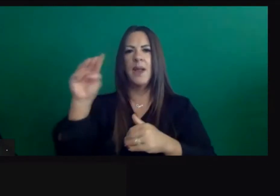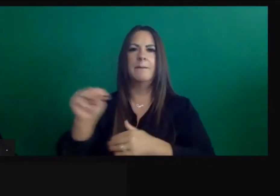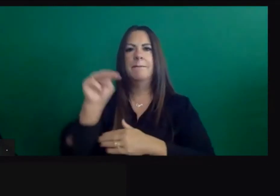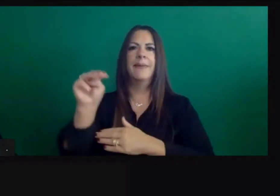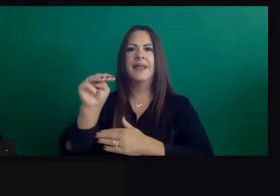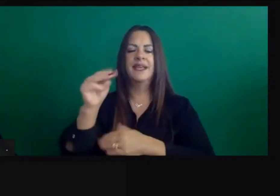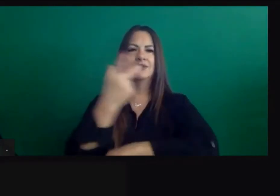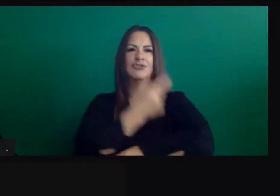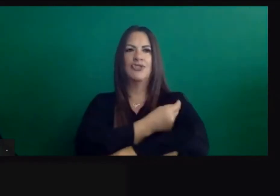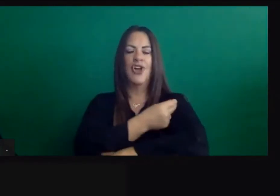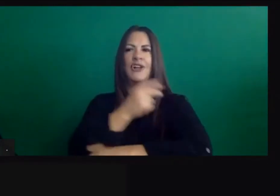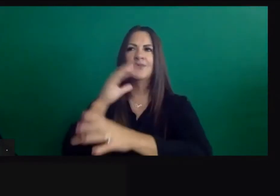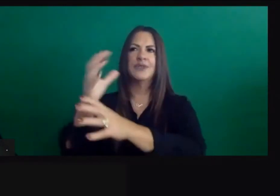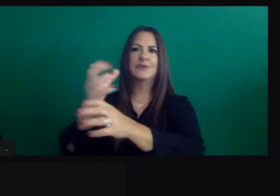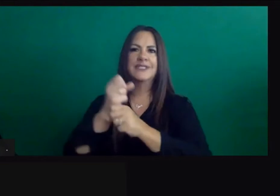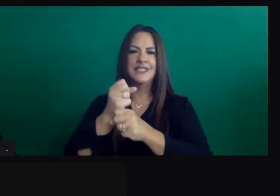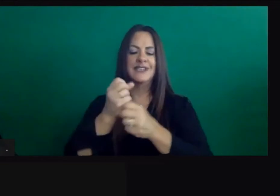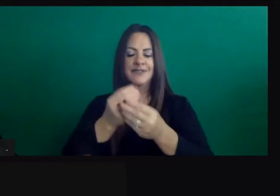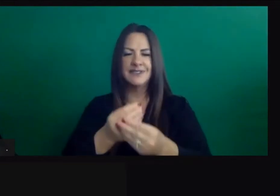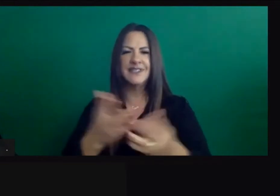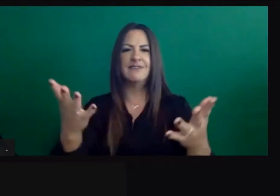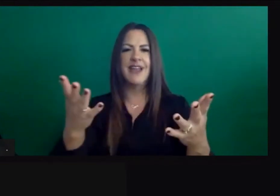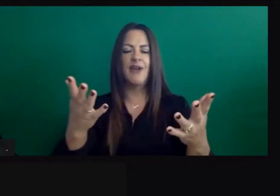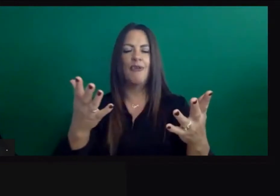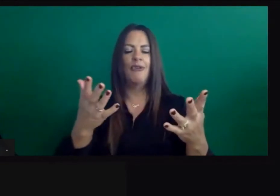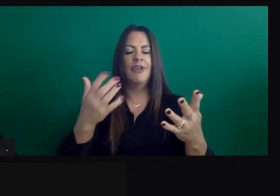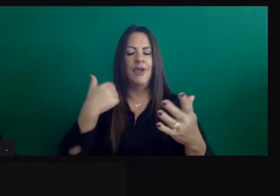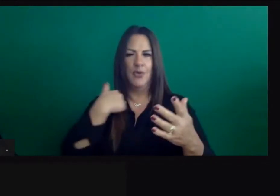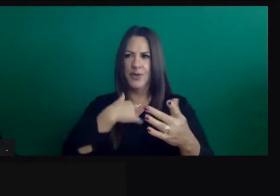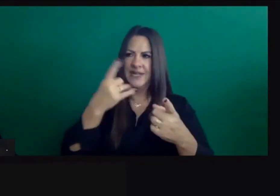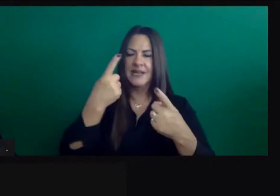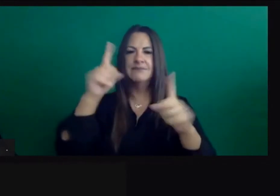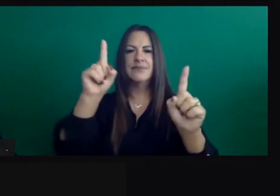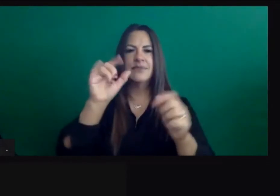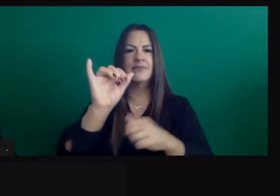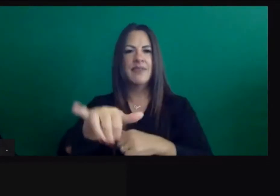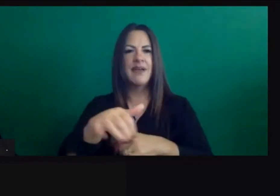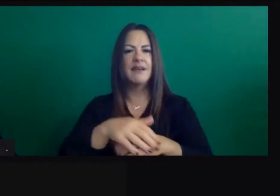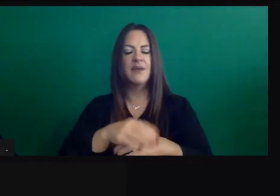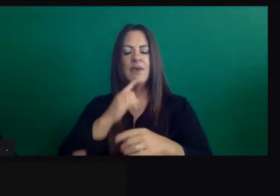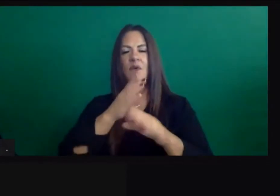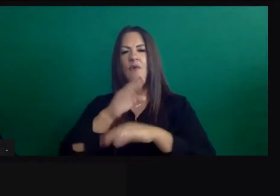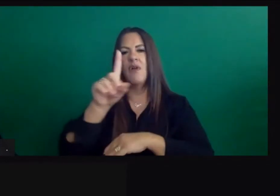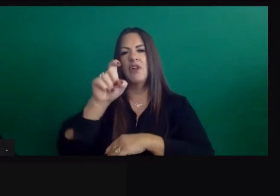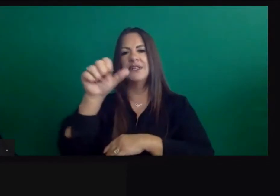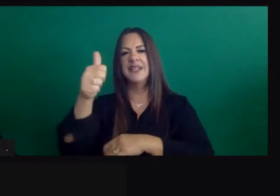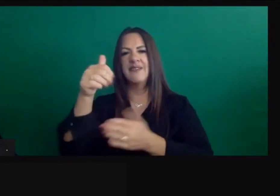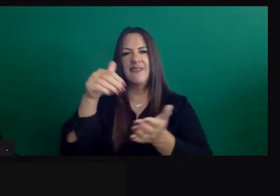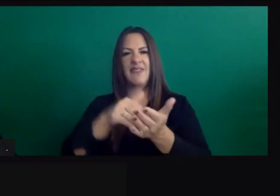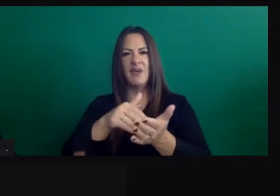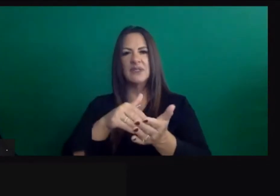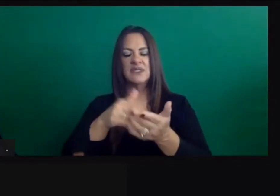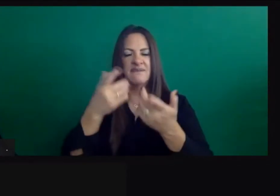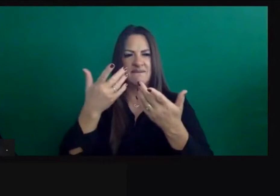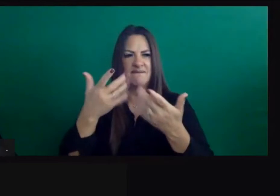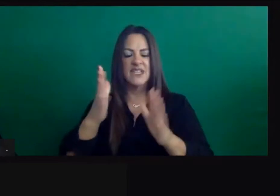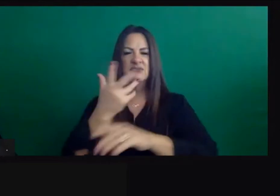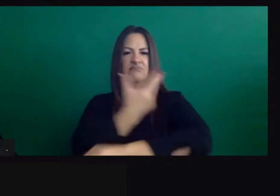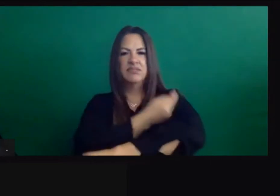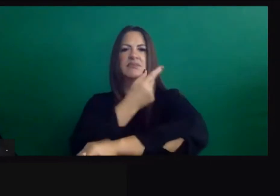to ourselves, that we've done that we have over 110,000 doses administered